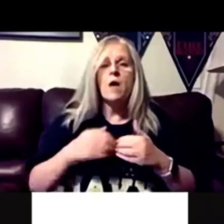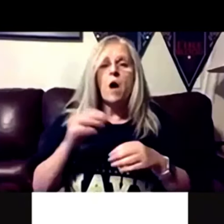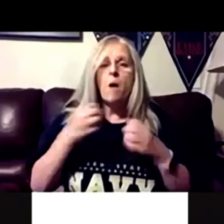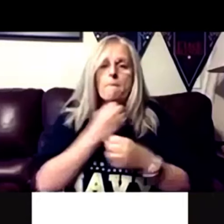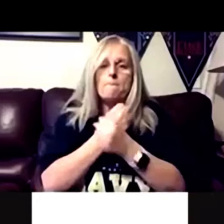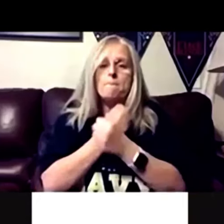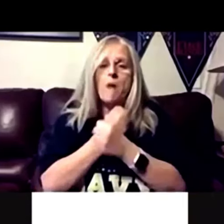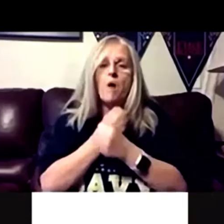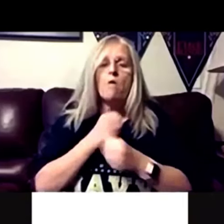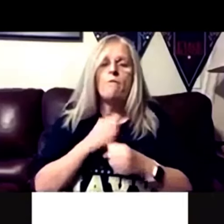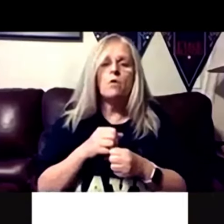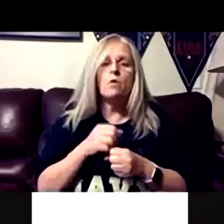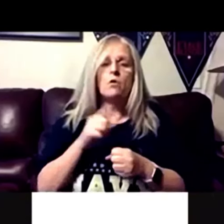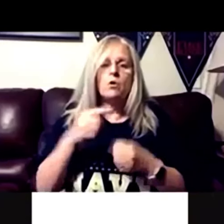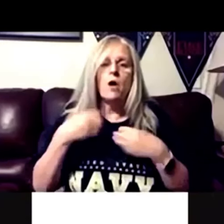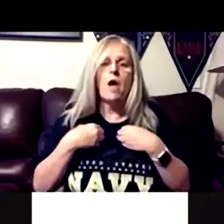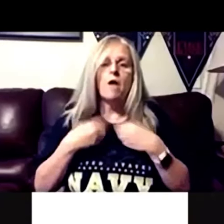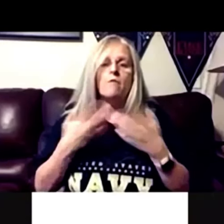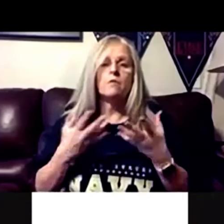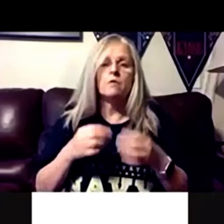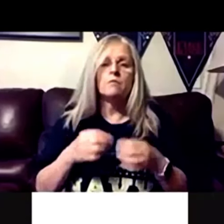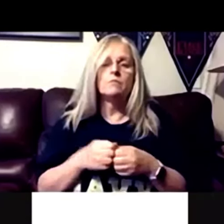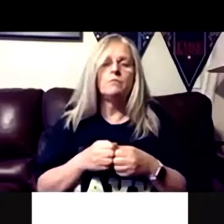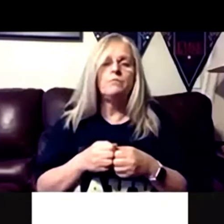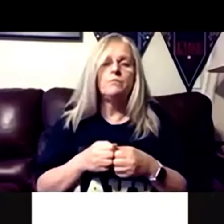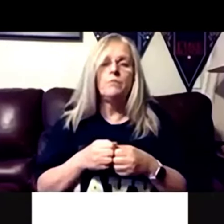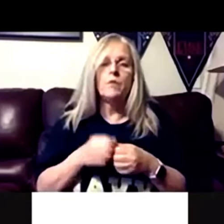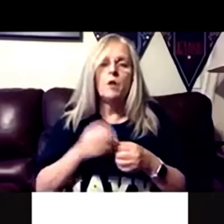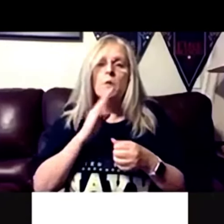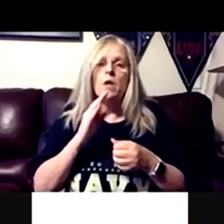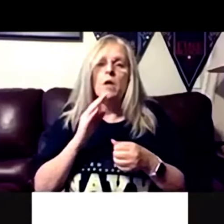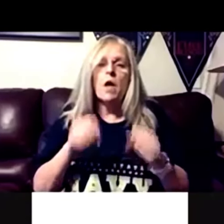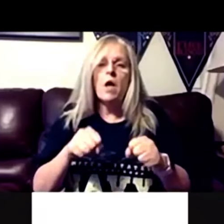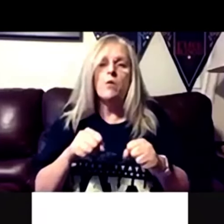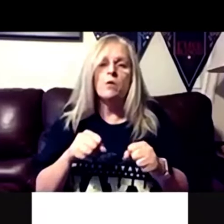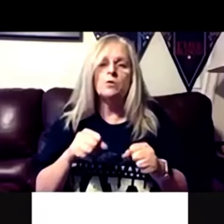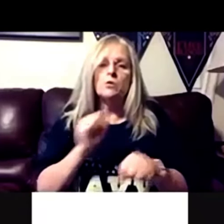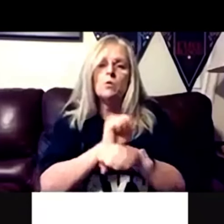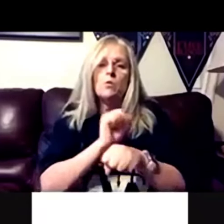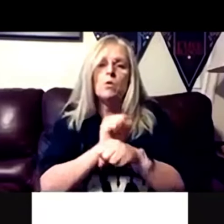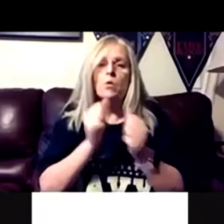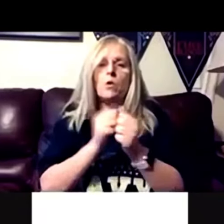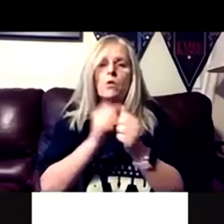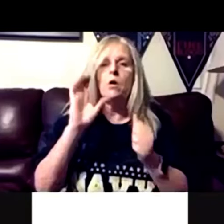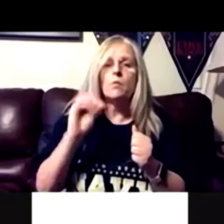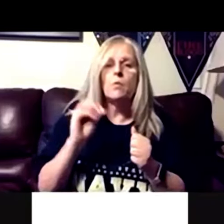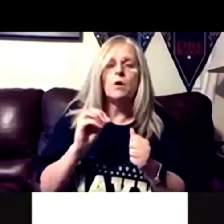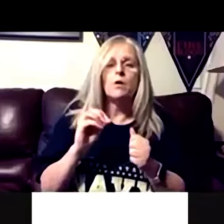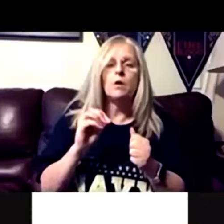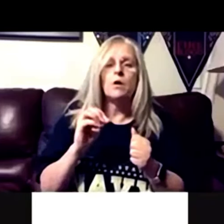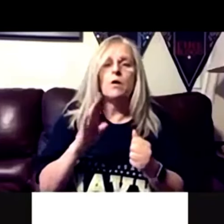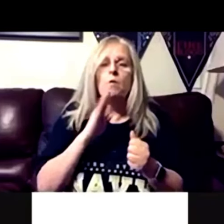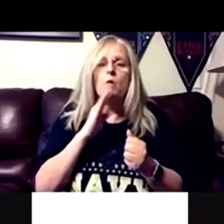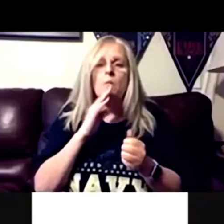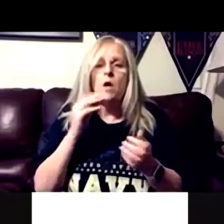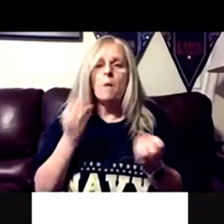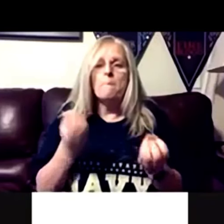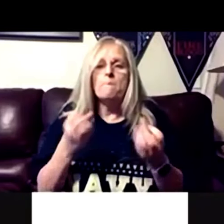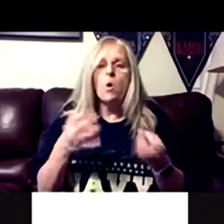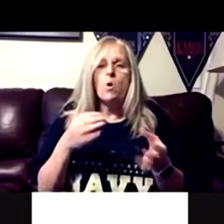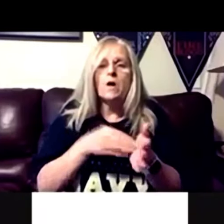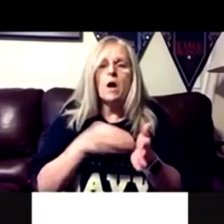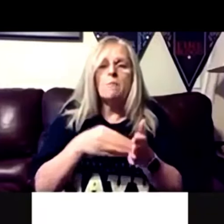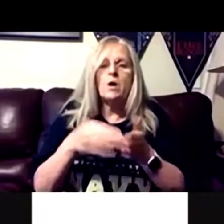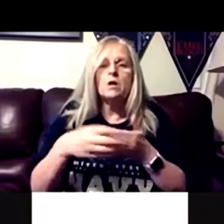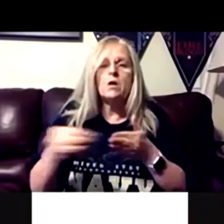you have a hold of right now is. Being able to participate with a company that will be a multi-billion-dollar